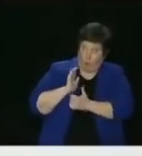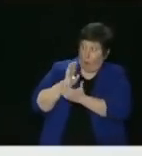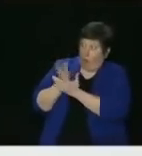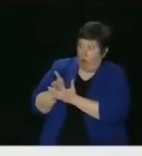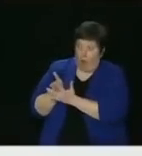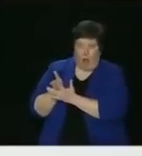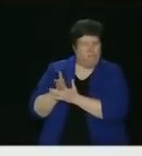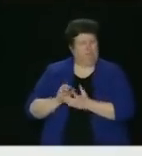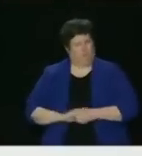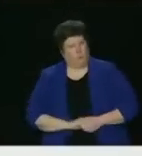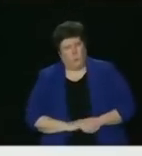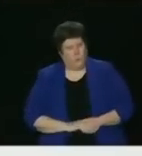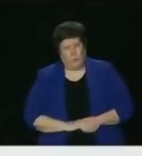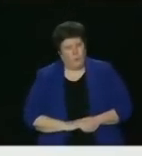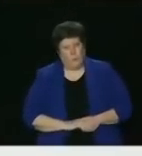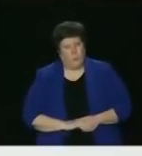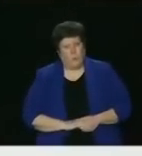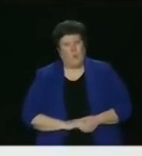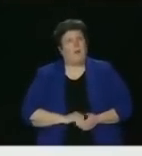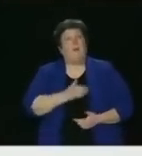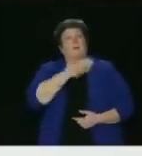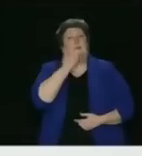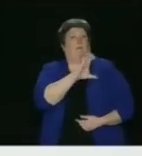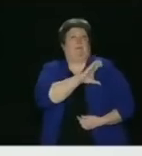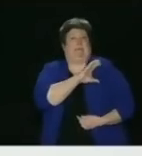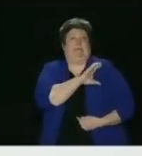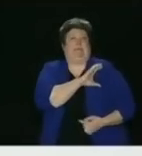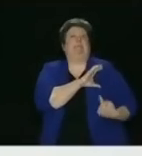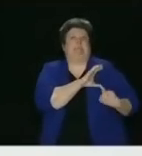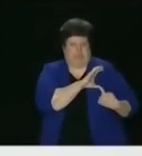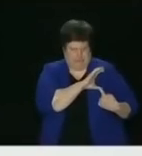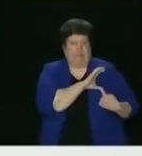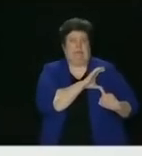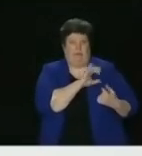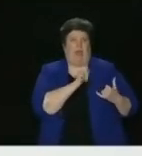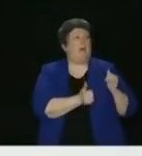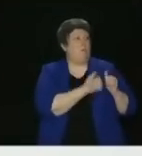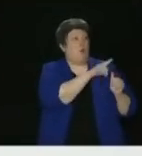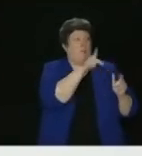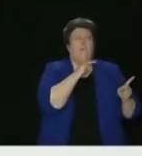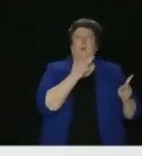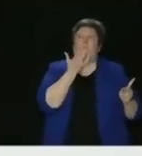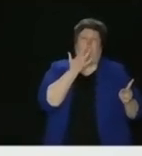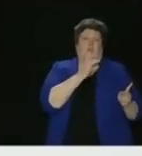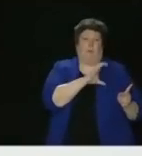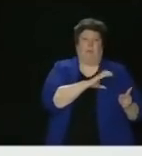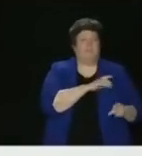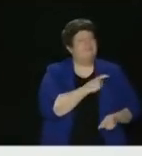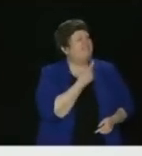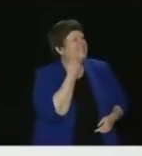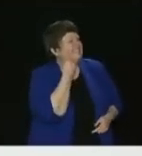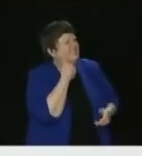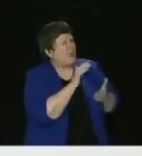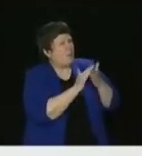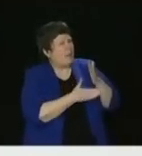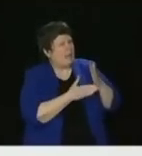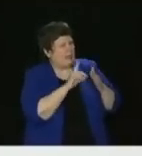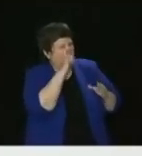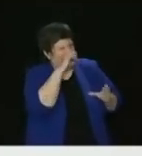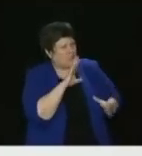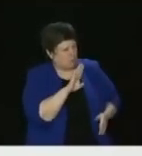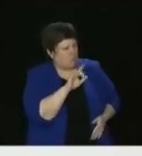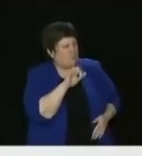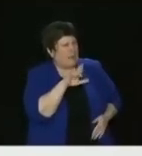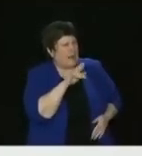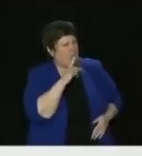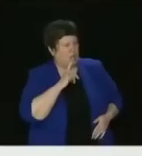Canadians. We are empowering law enforcement. I think that's what Canadians want to see. Over the weekend, Minister Blair expressed